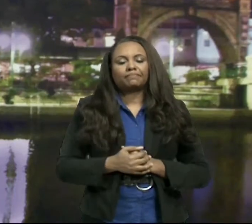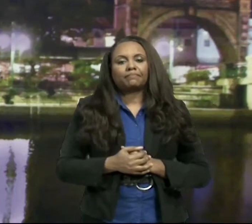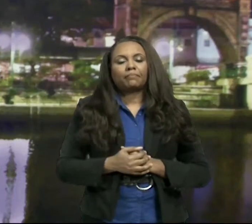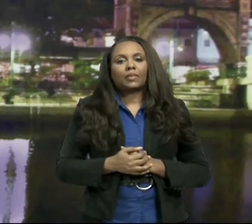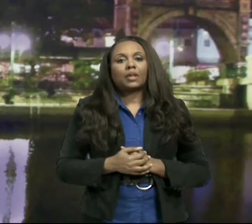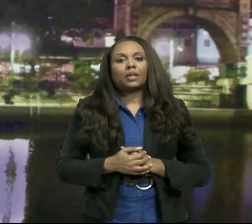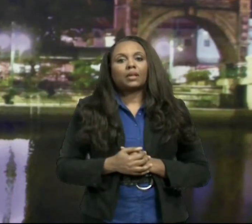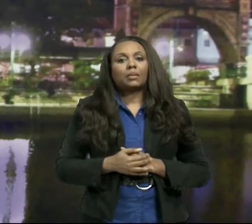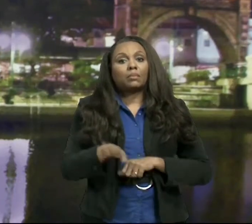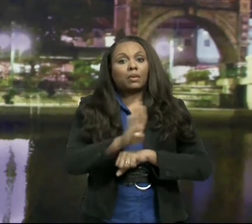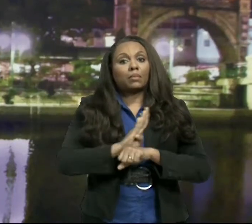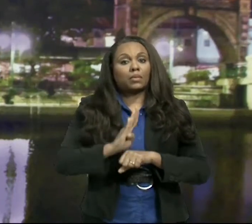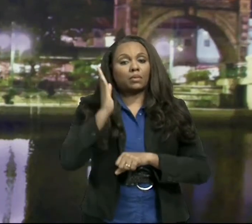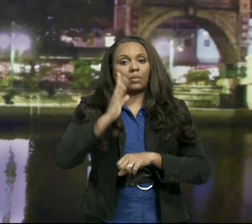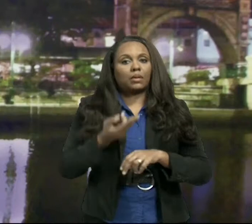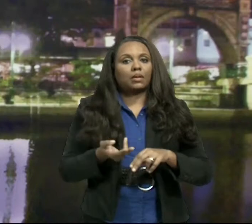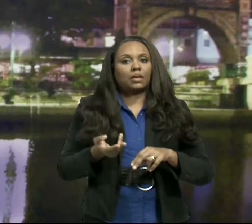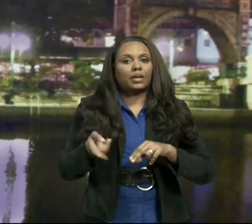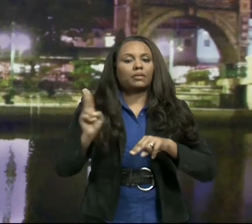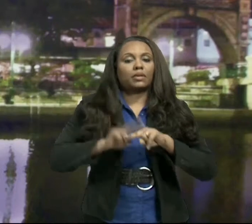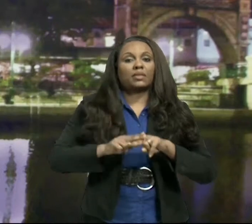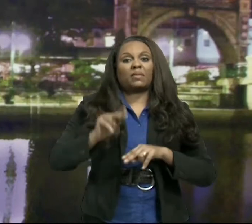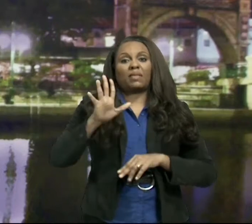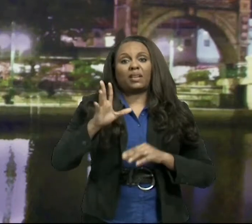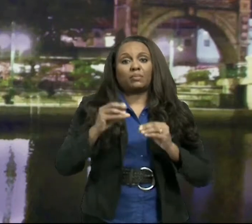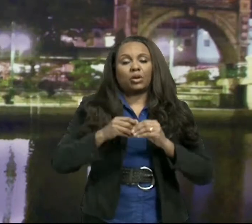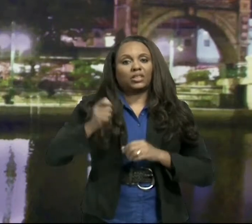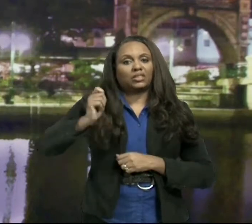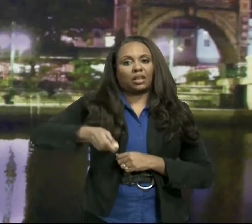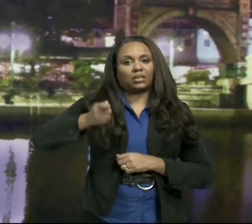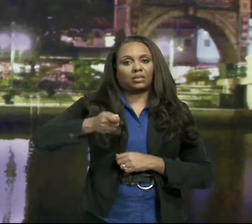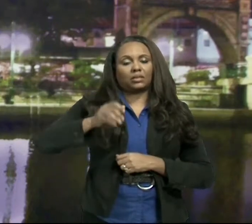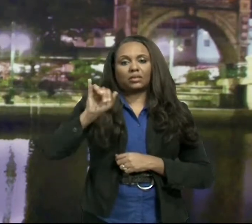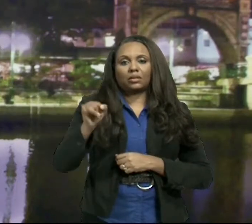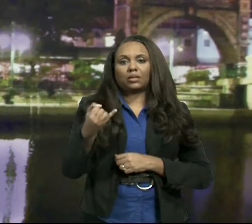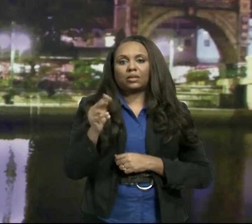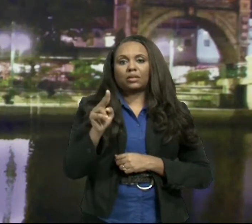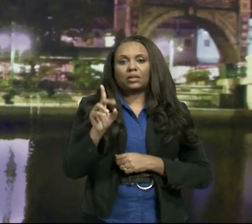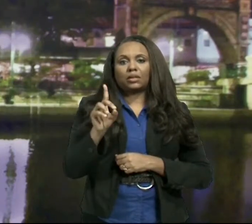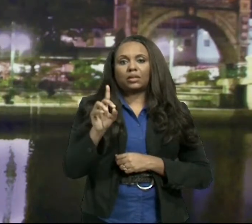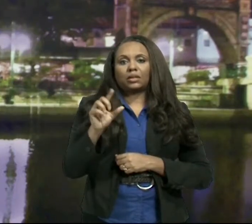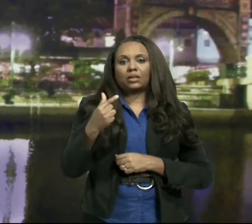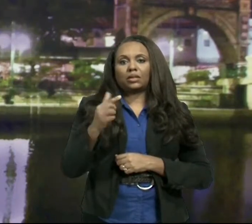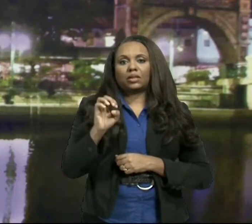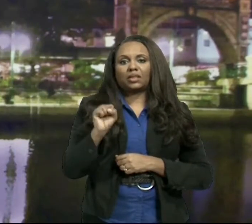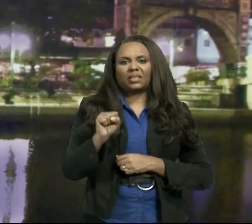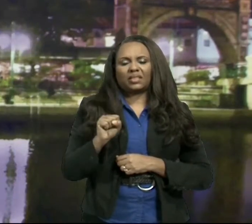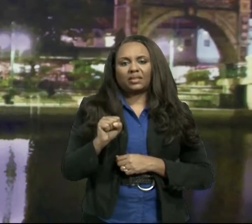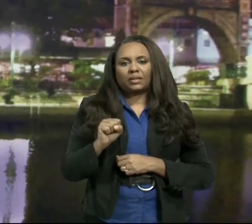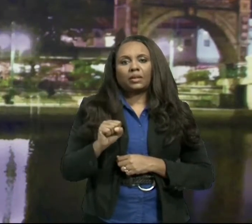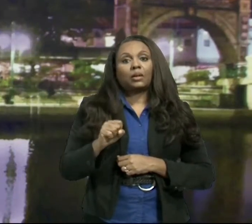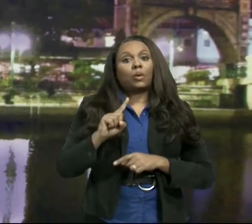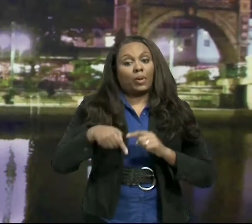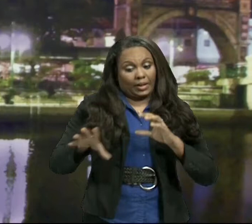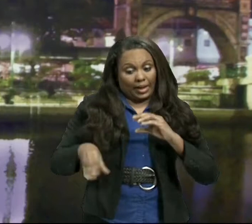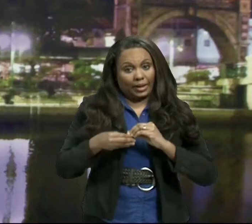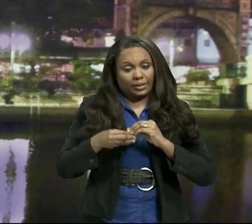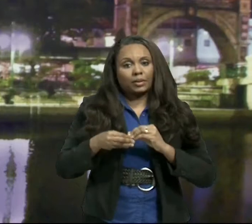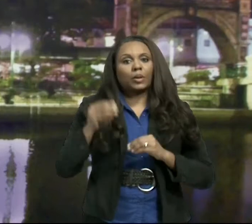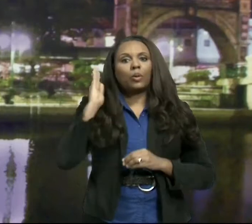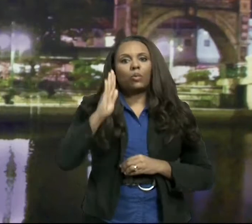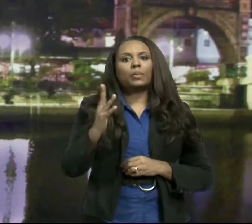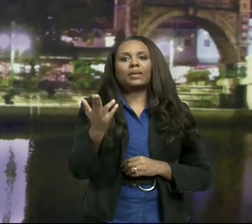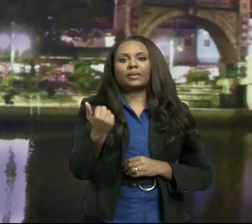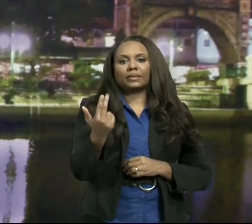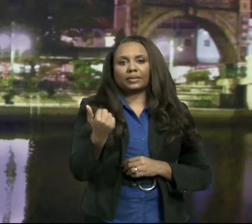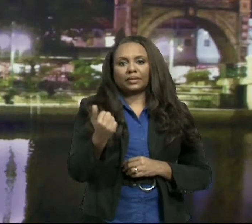Barbados will be increased. 5 more will be appointed, moving the number to 13. This was revealed by Attorney General Dale